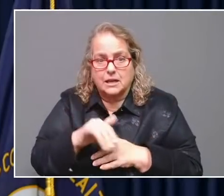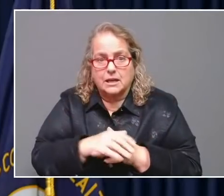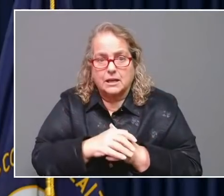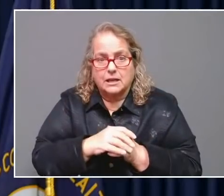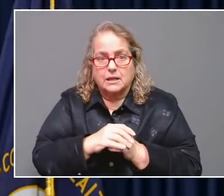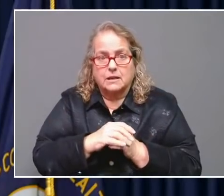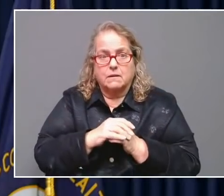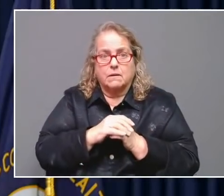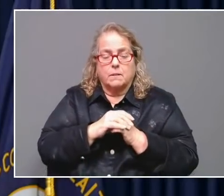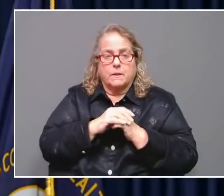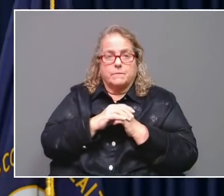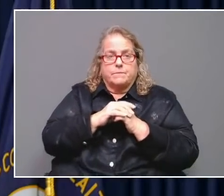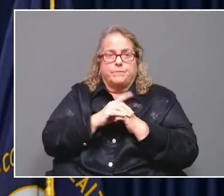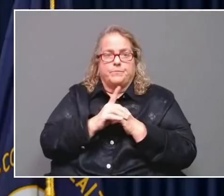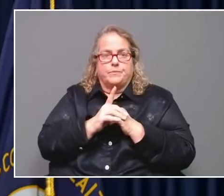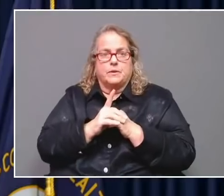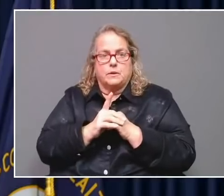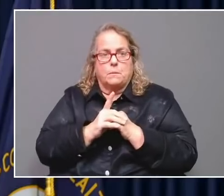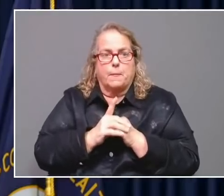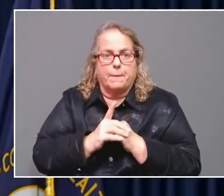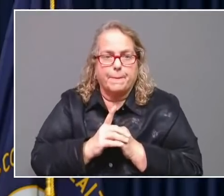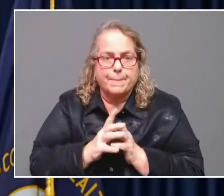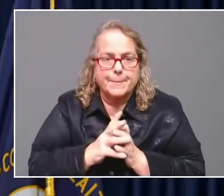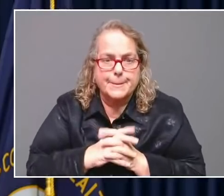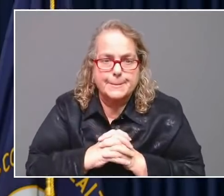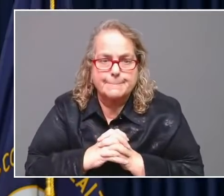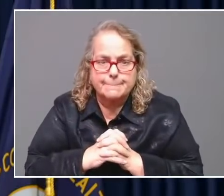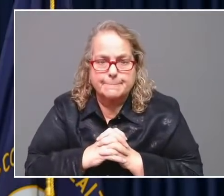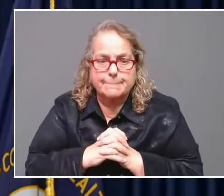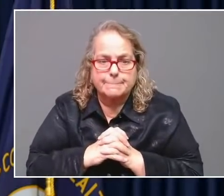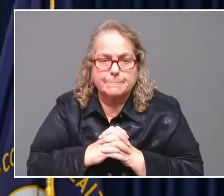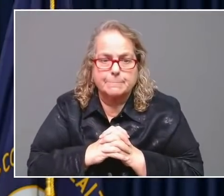So a follow-up. Sure.